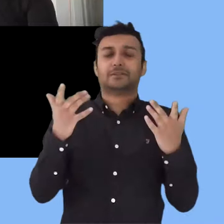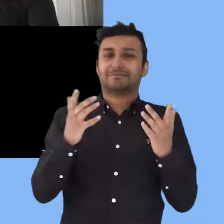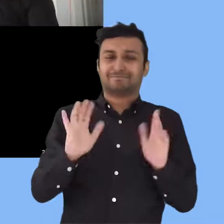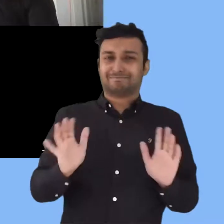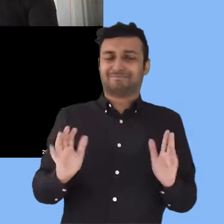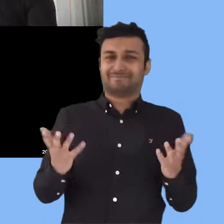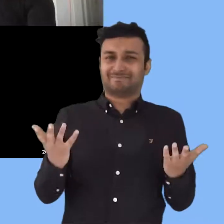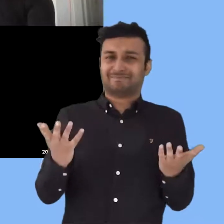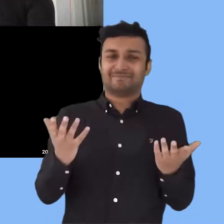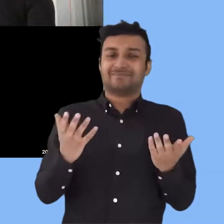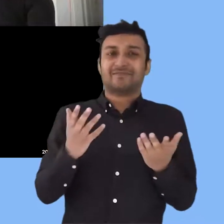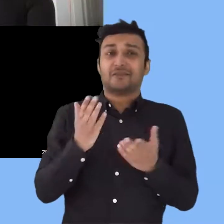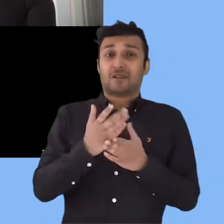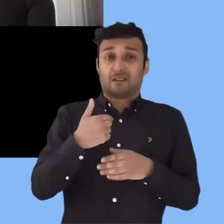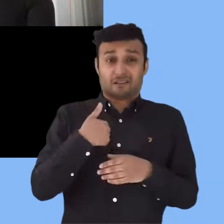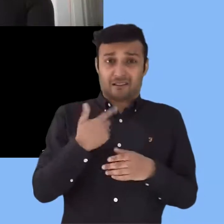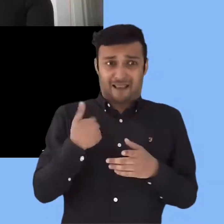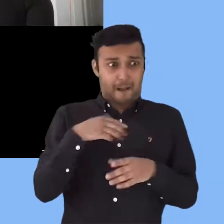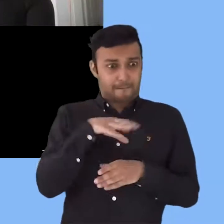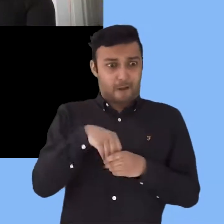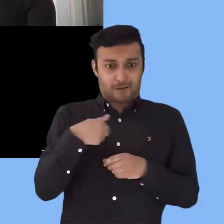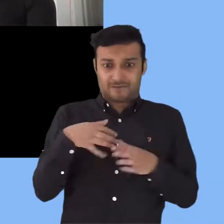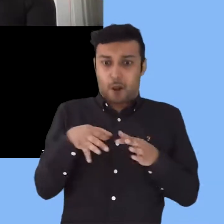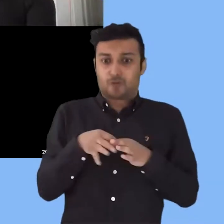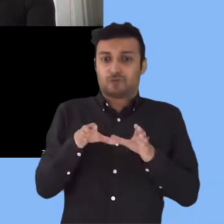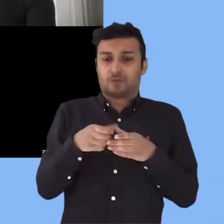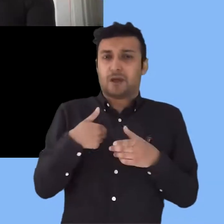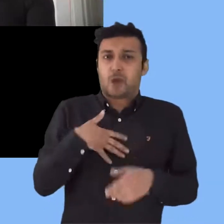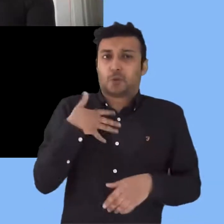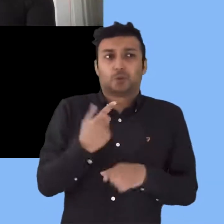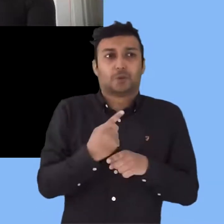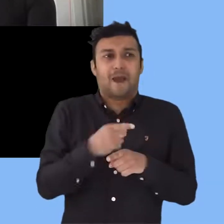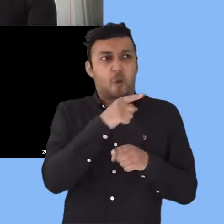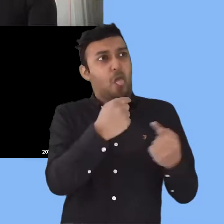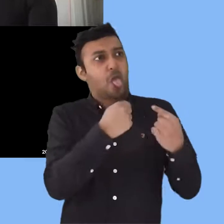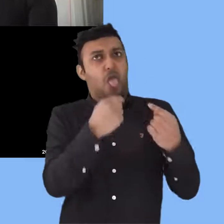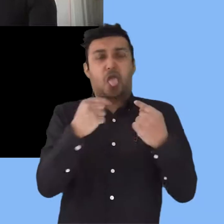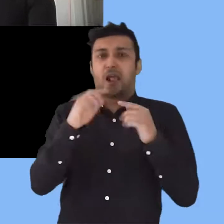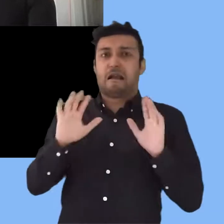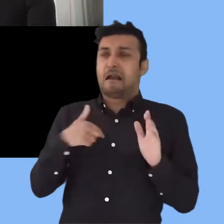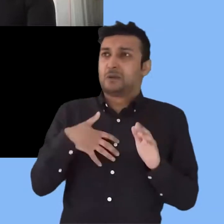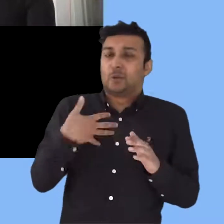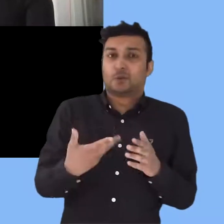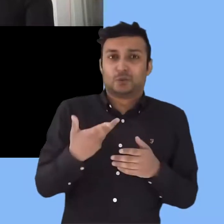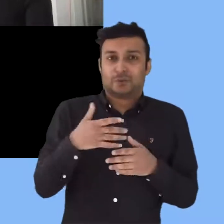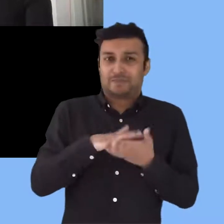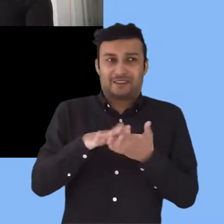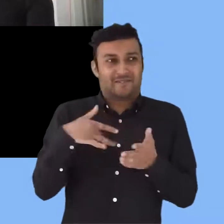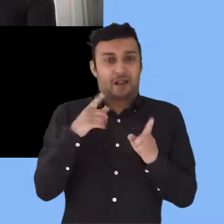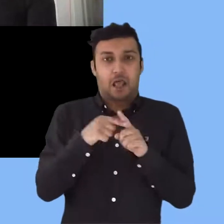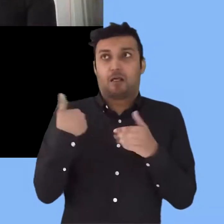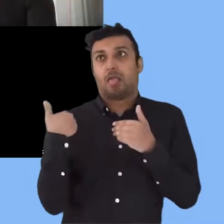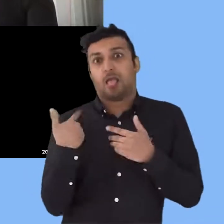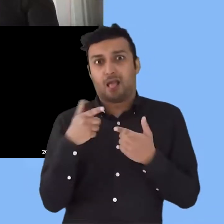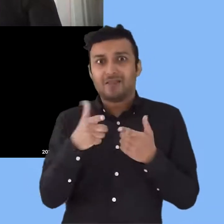always want to talk about that thing which minoritizes you, and that in itself becomes such a task. It's quite a